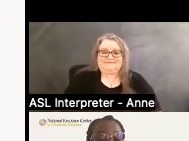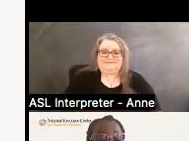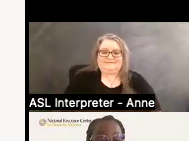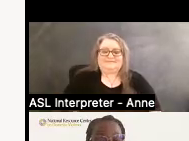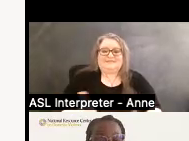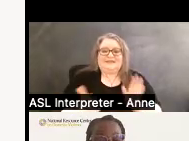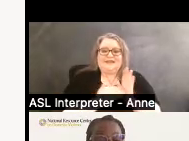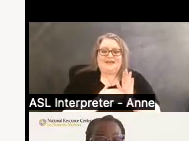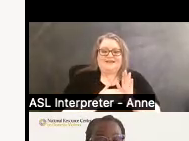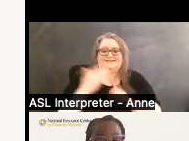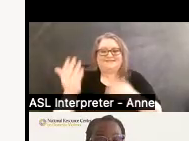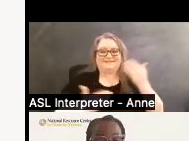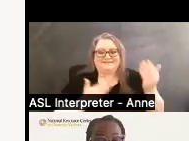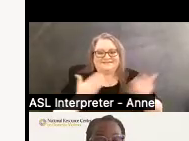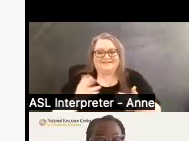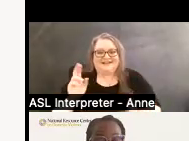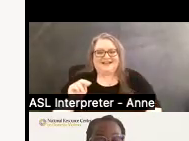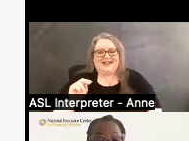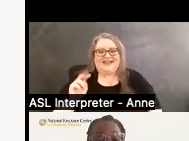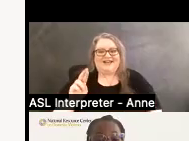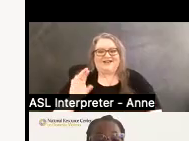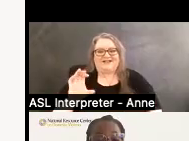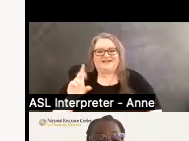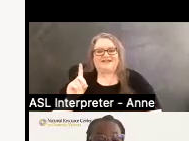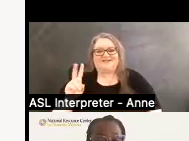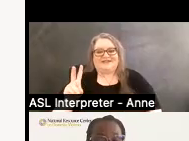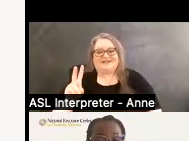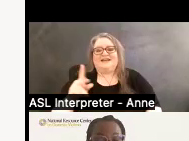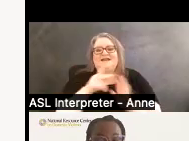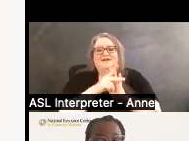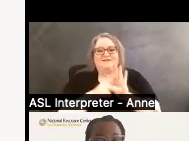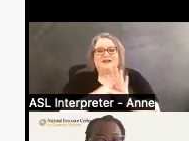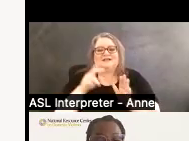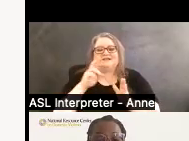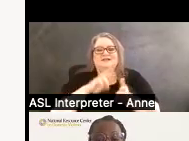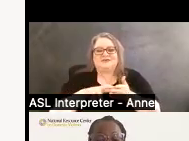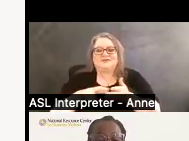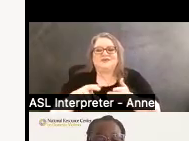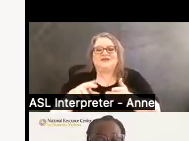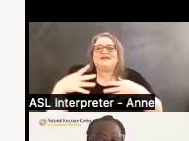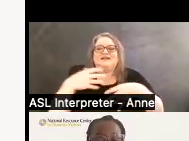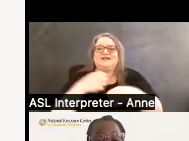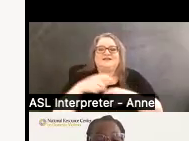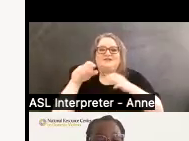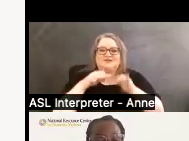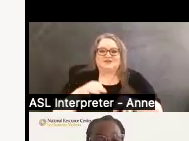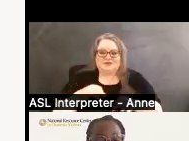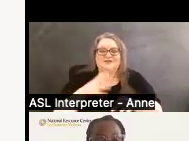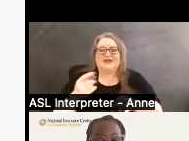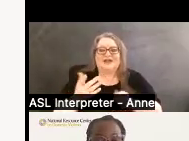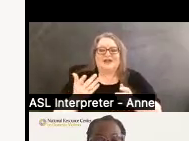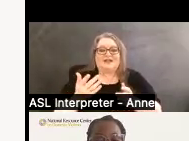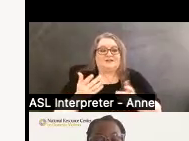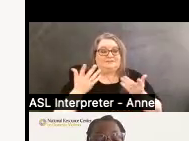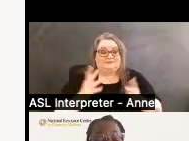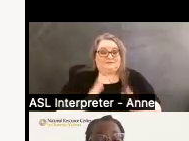Again, welcome to NRCDV's Policy and Research Briefing. And with that, I will turn it